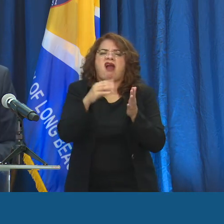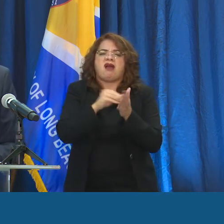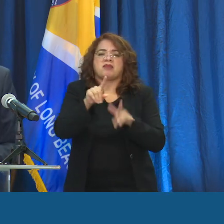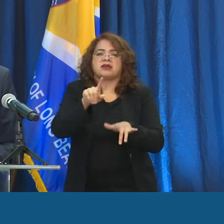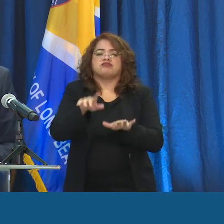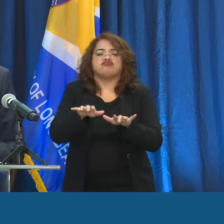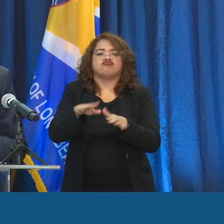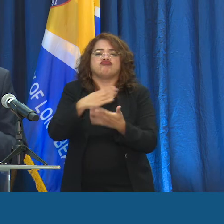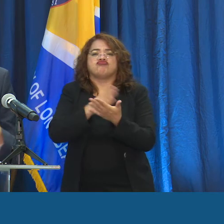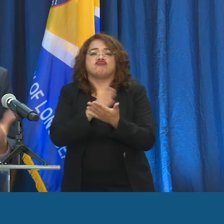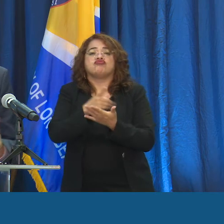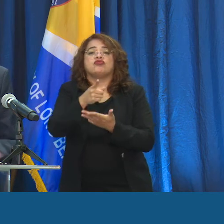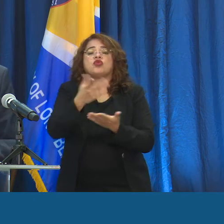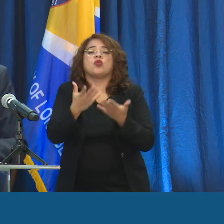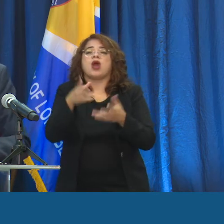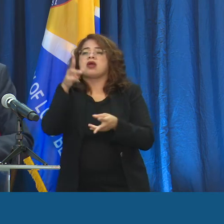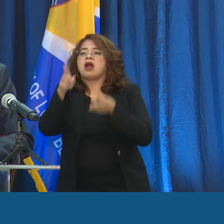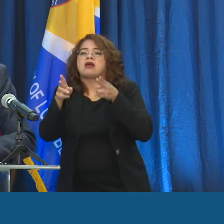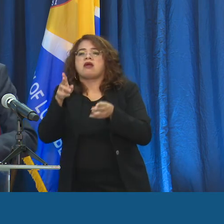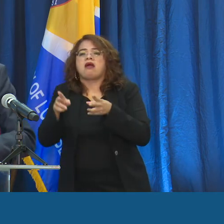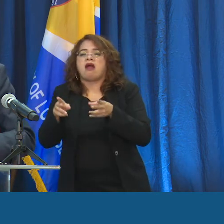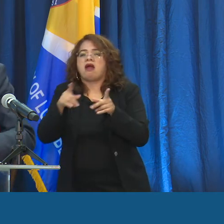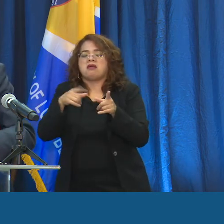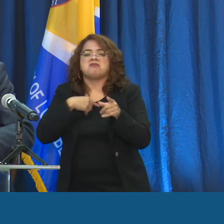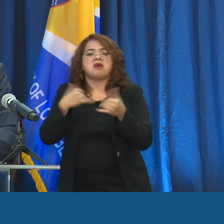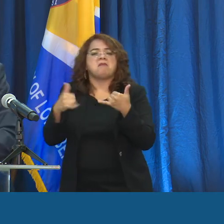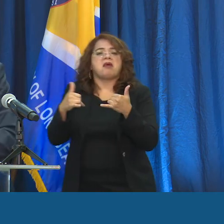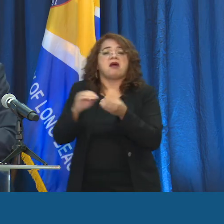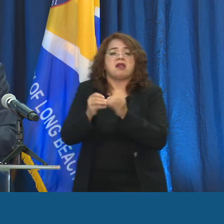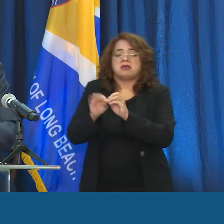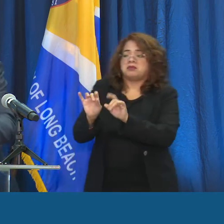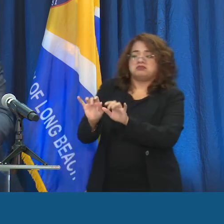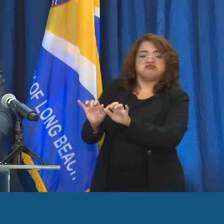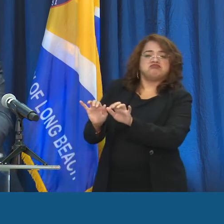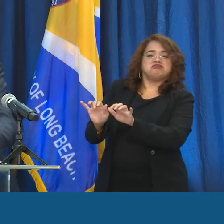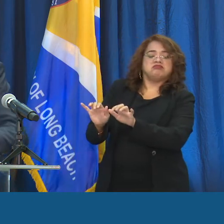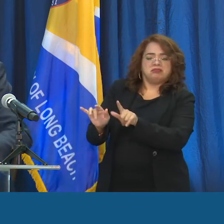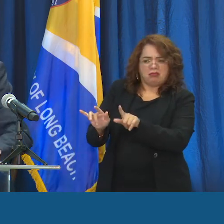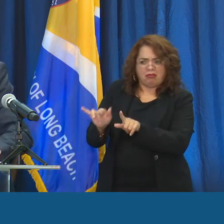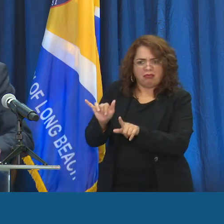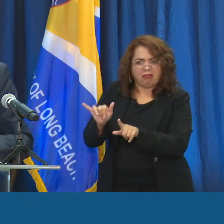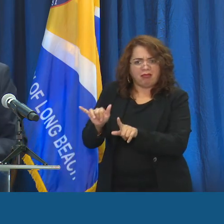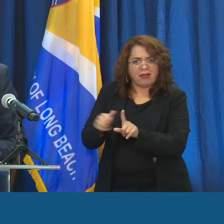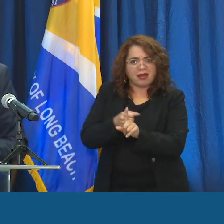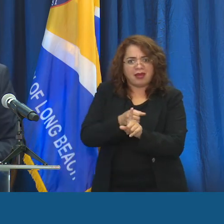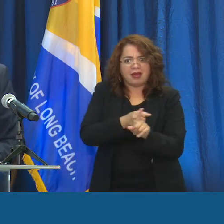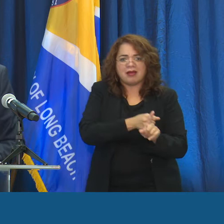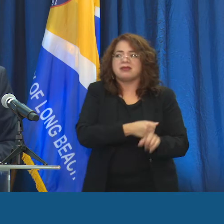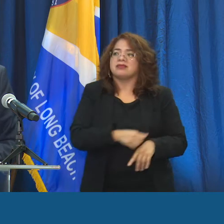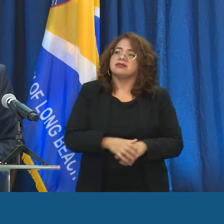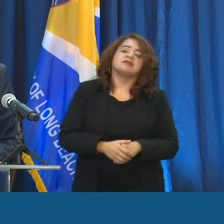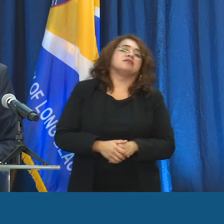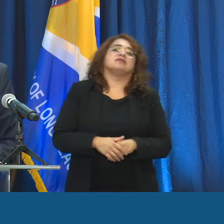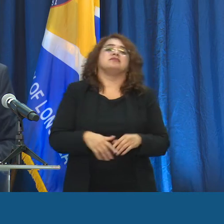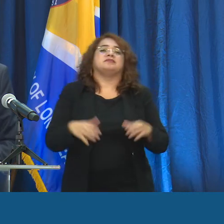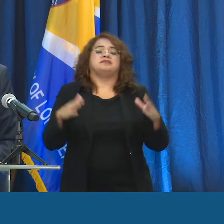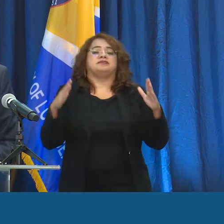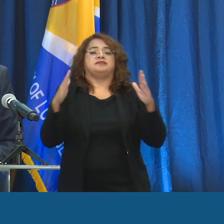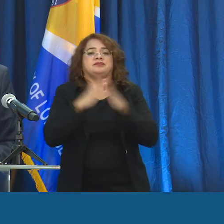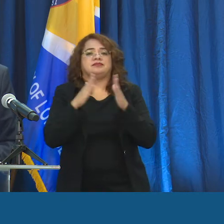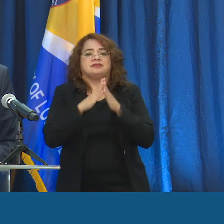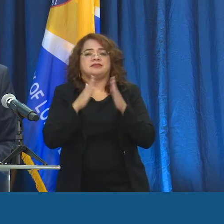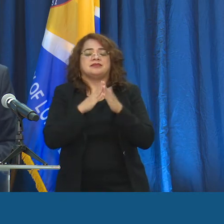should invest and what cuts you might need to take, and take a look at that. And so again, we are a city of